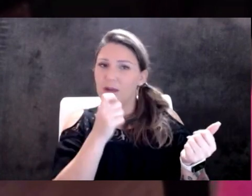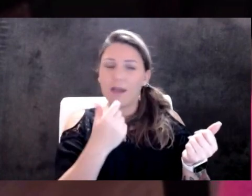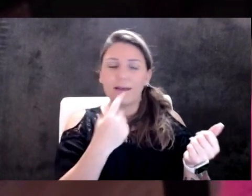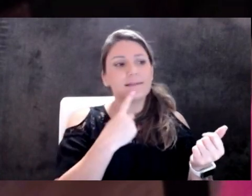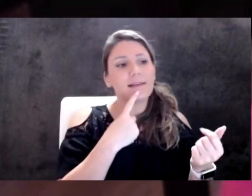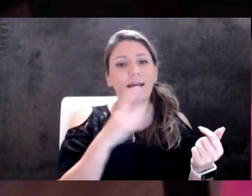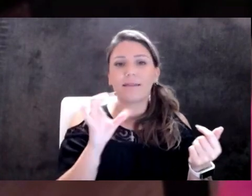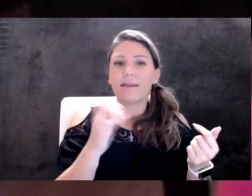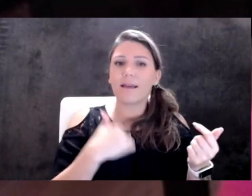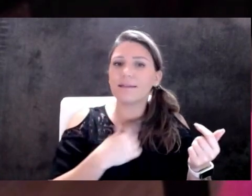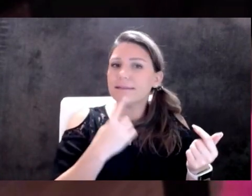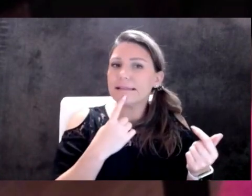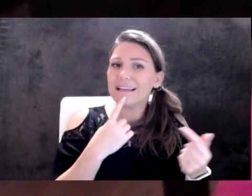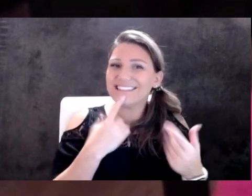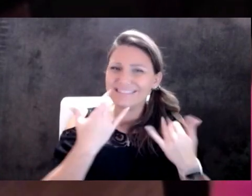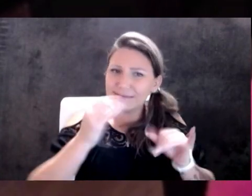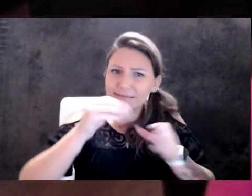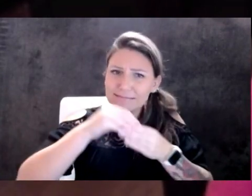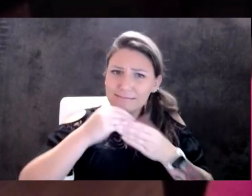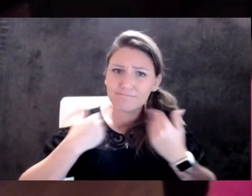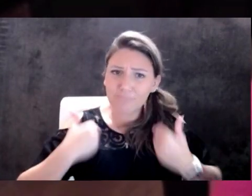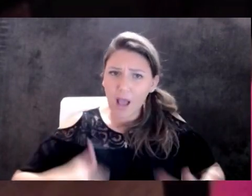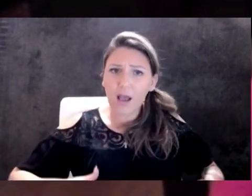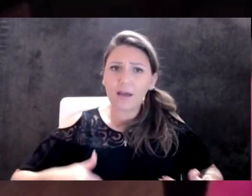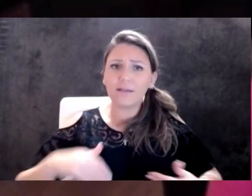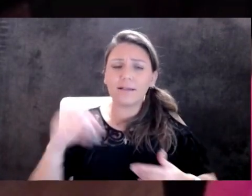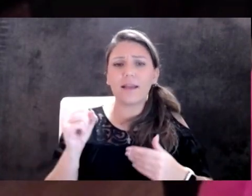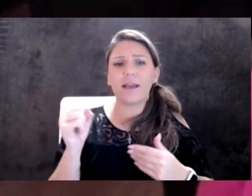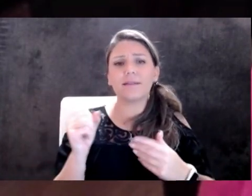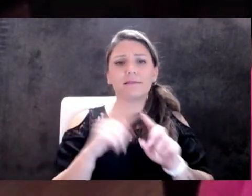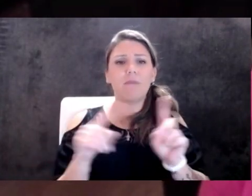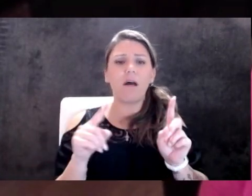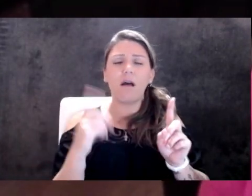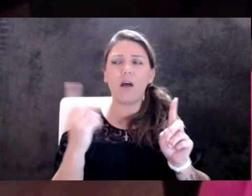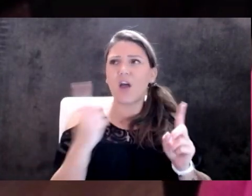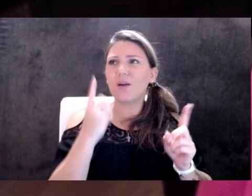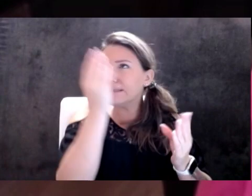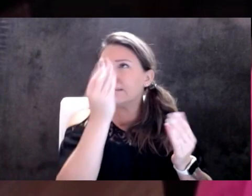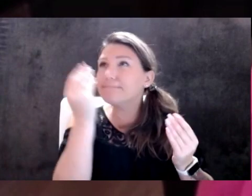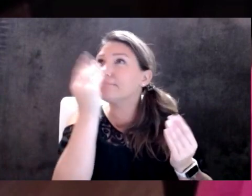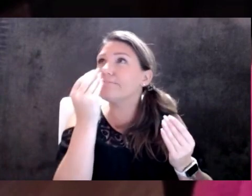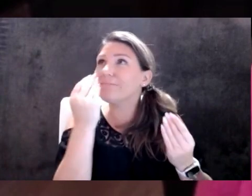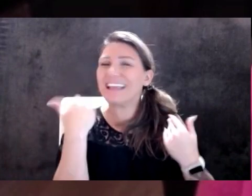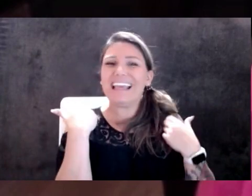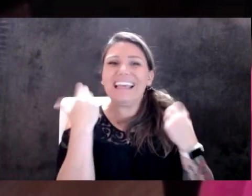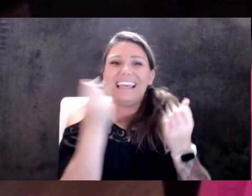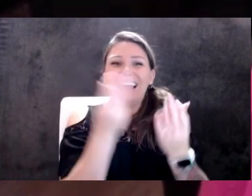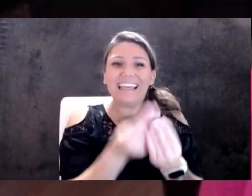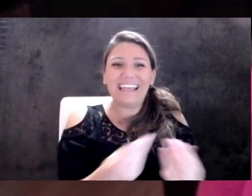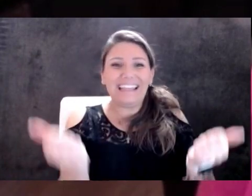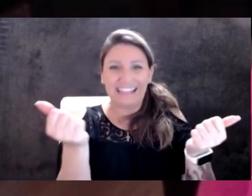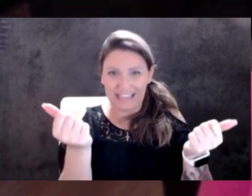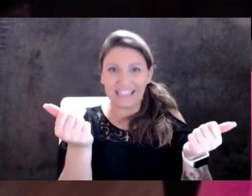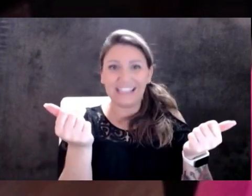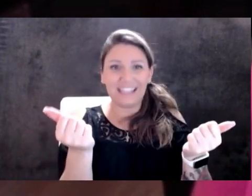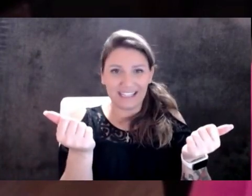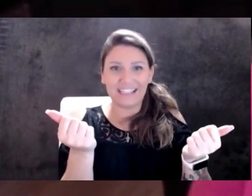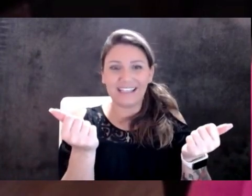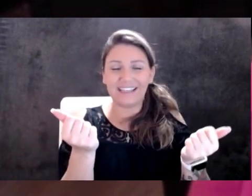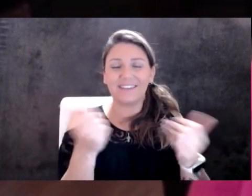I said, it's still in my body, but, I always think healing thoughts. And so it really